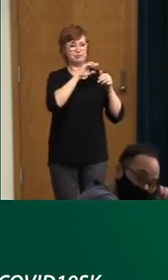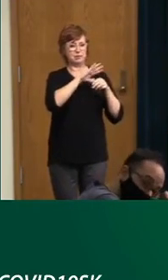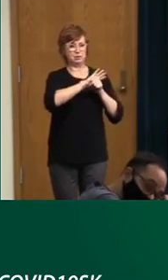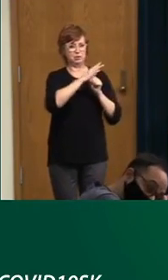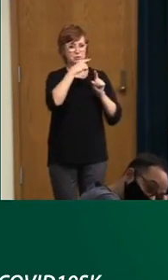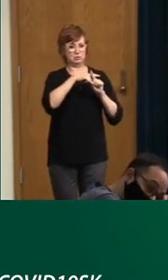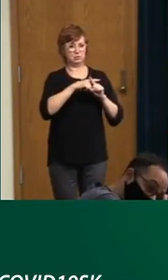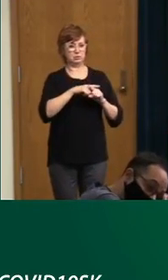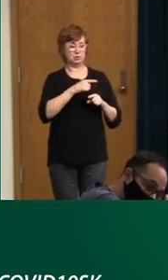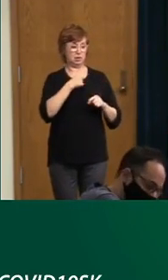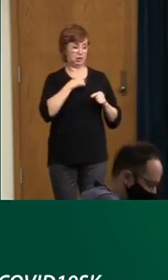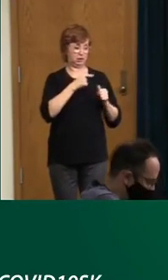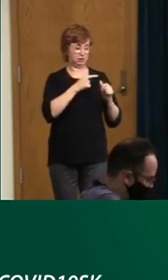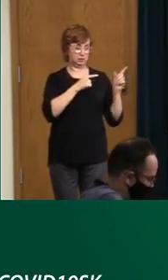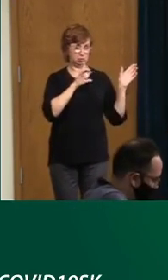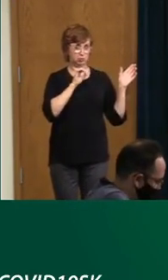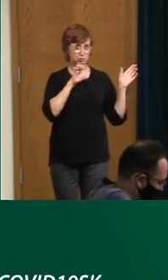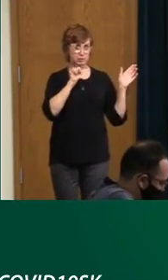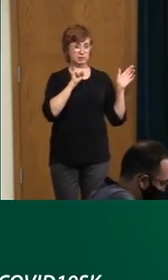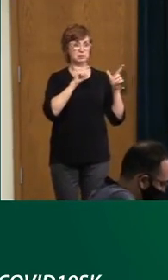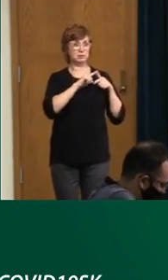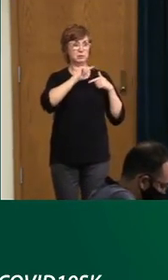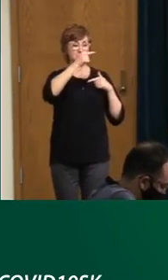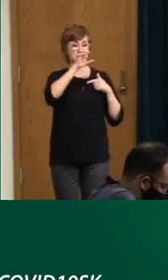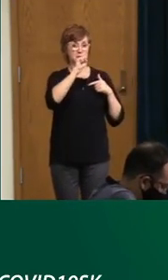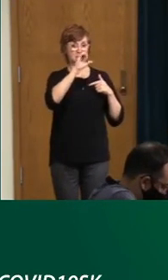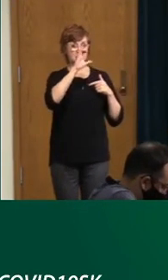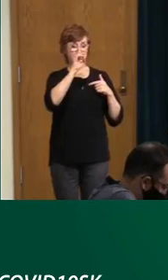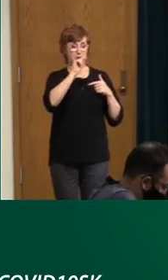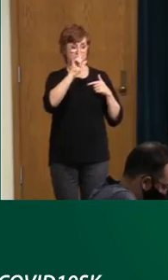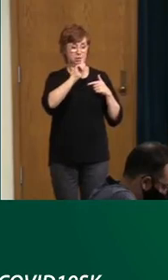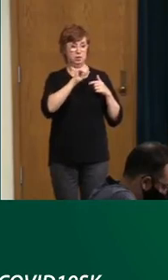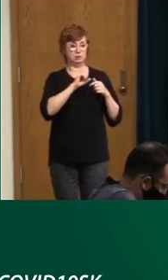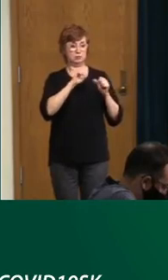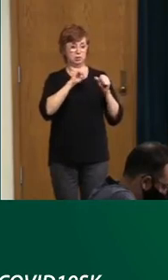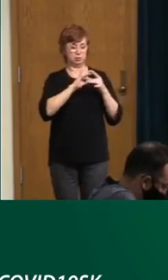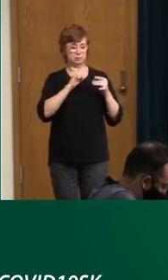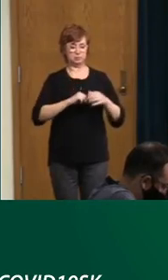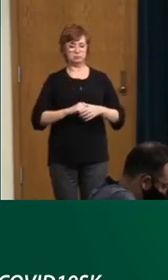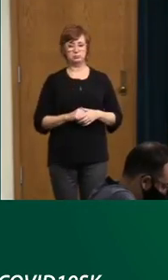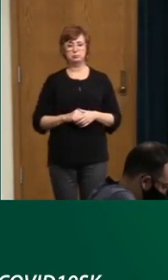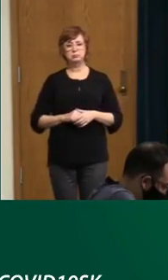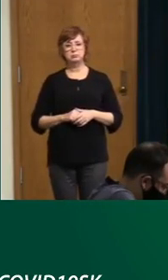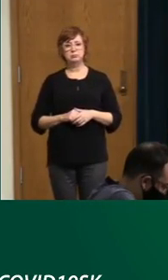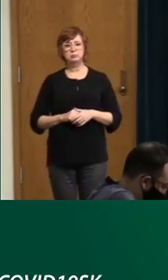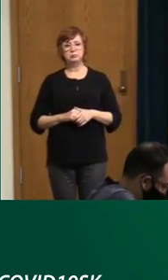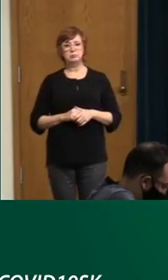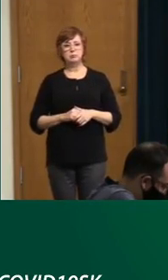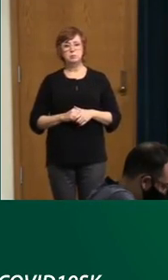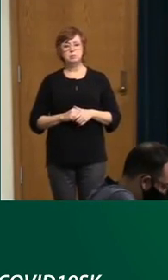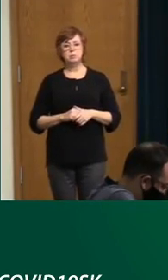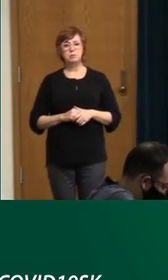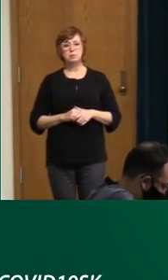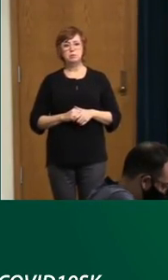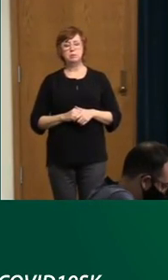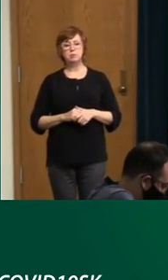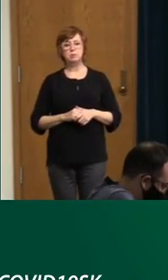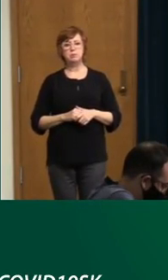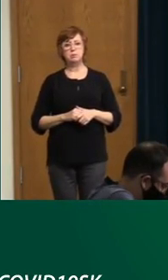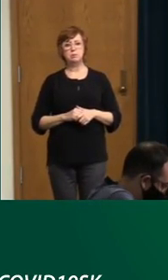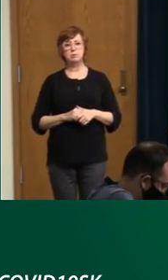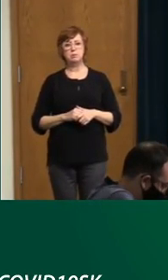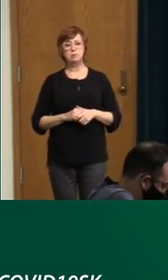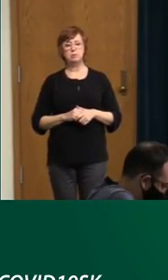Mr. Livingston will have some comments. So obviously we know that from day one, healthcare workers have been there for us, and like Dr. Shaw